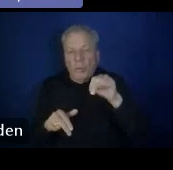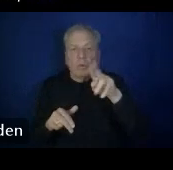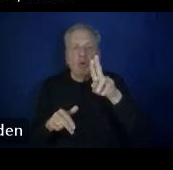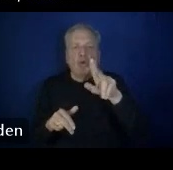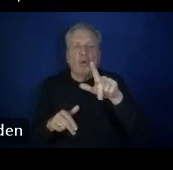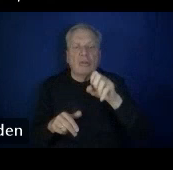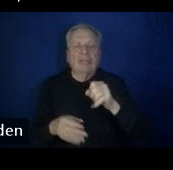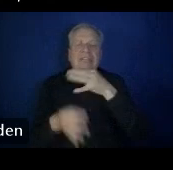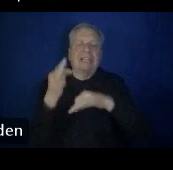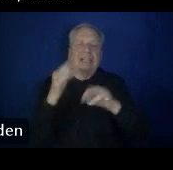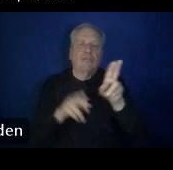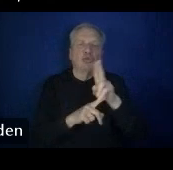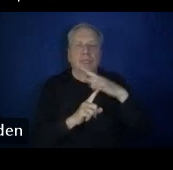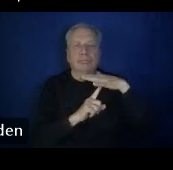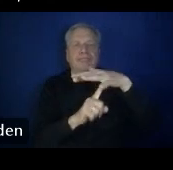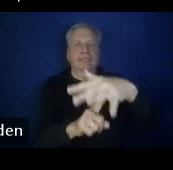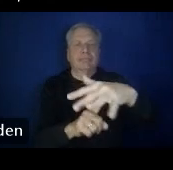helicopter.